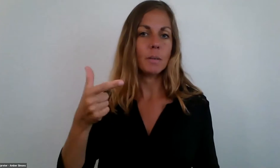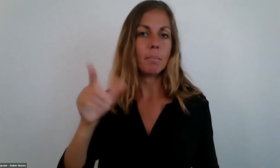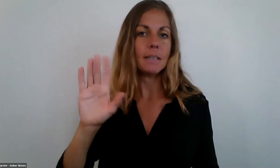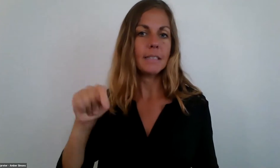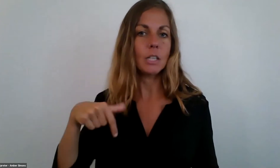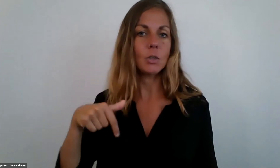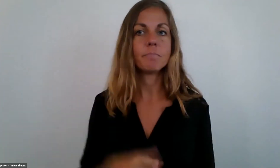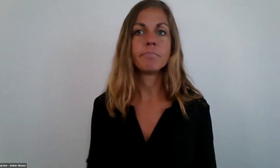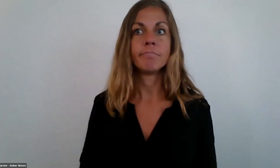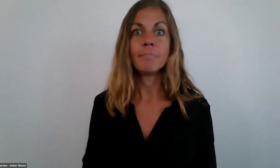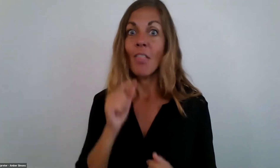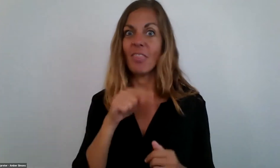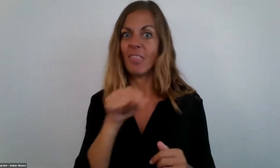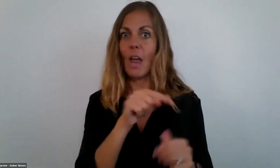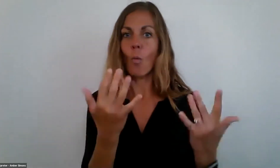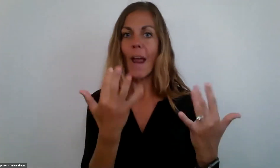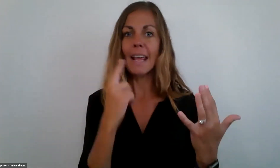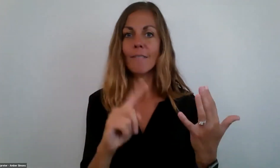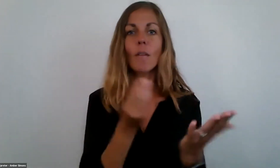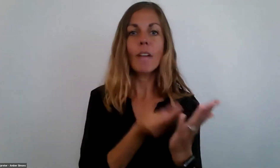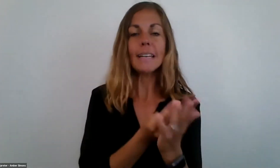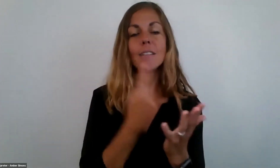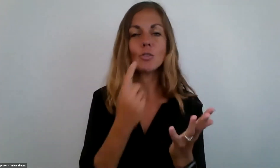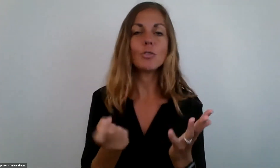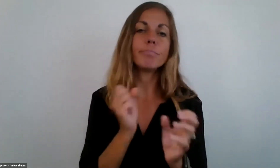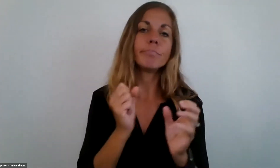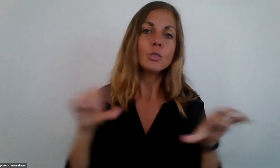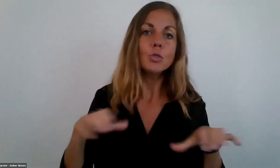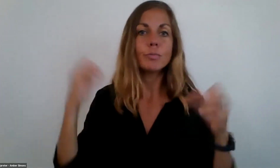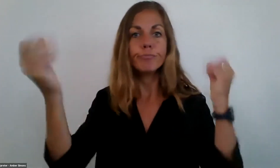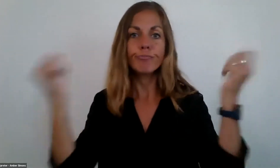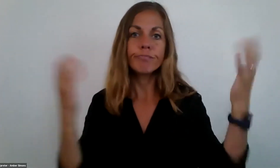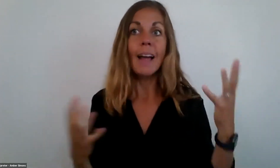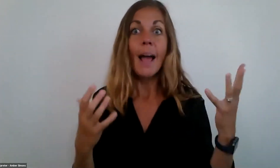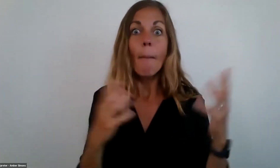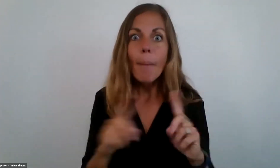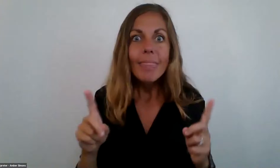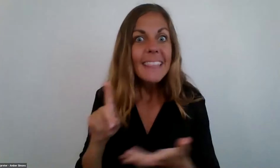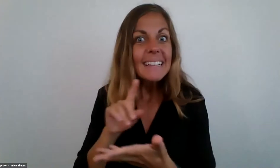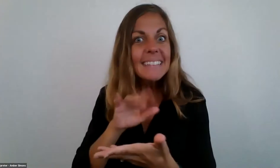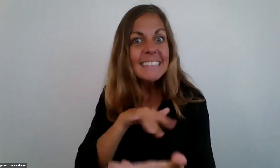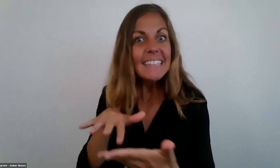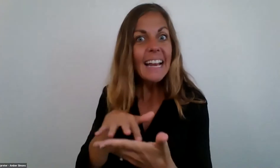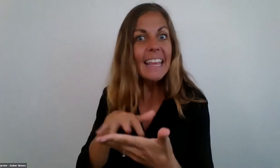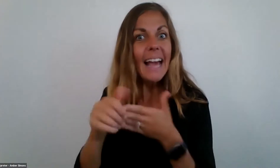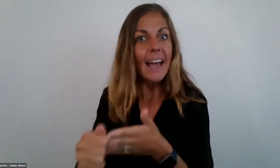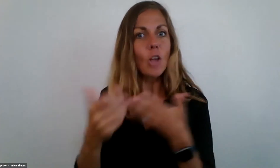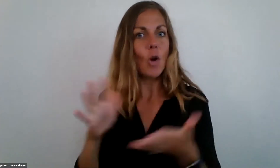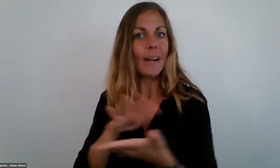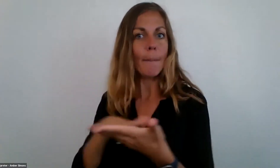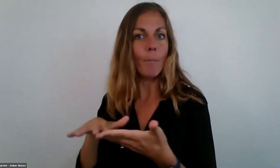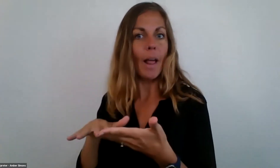they're waiting on funding to produce ASL for their promo video and study guides in Braille. But they're asking